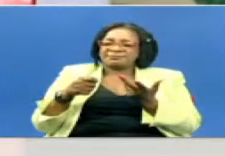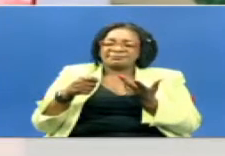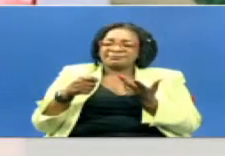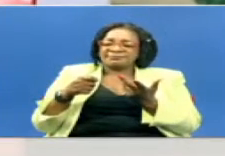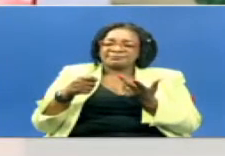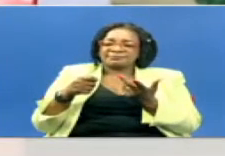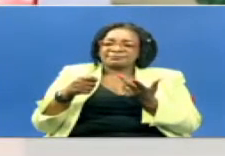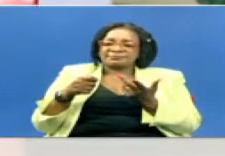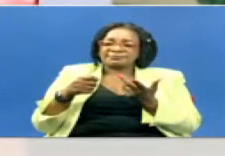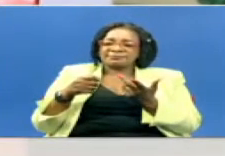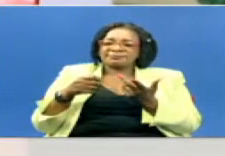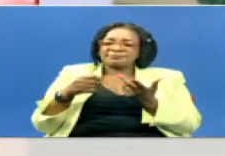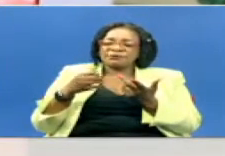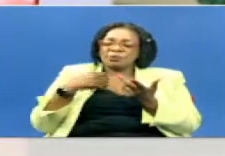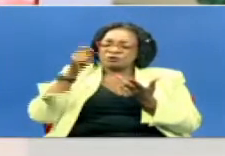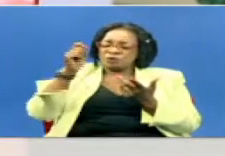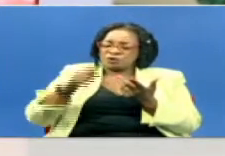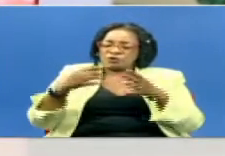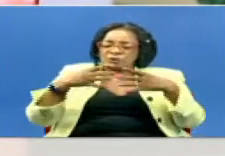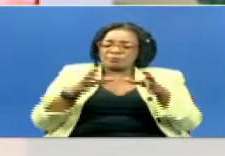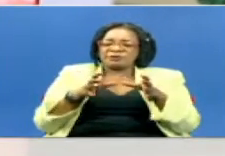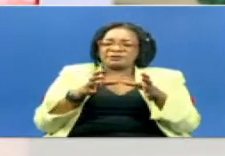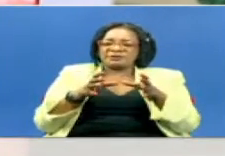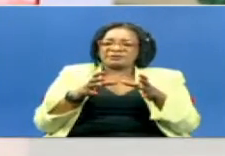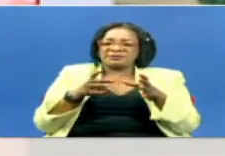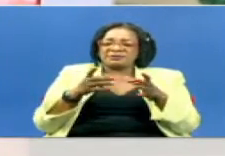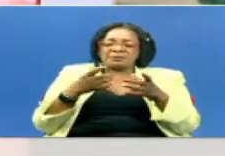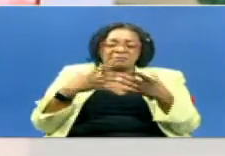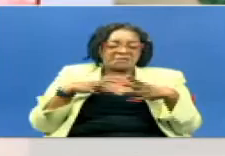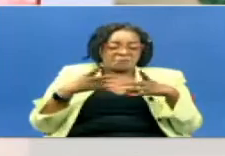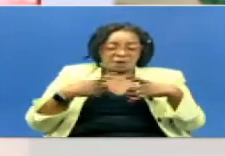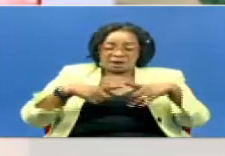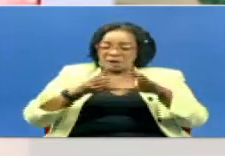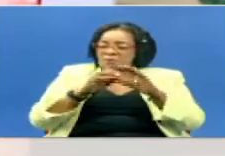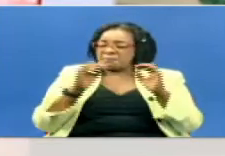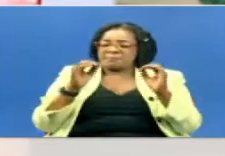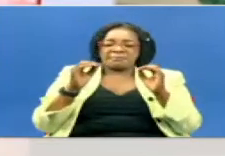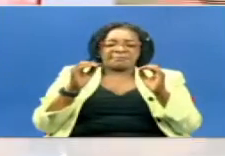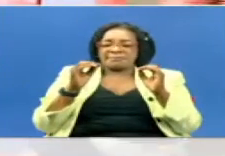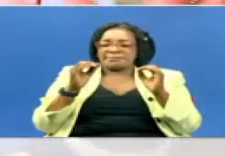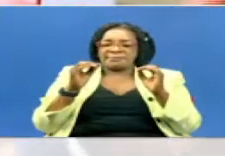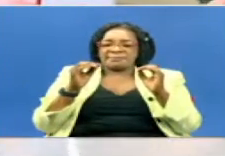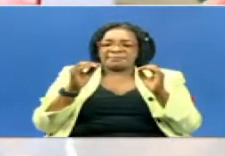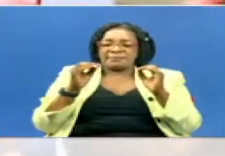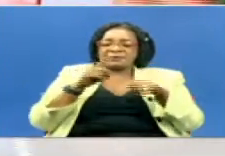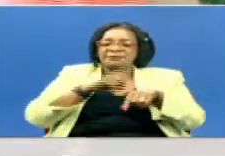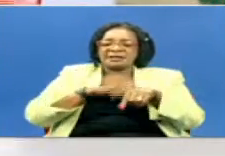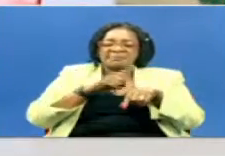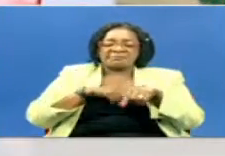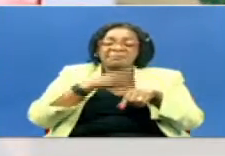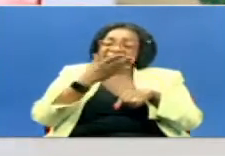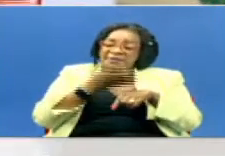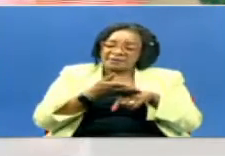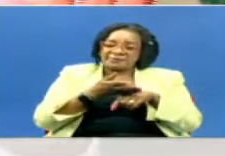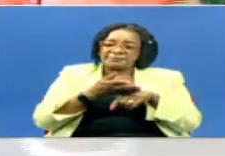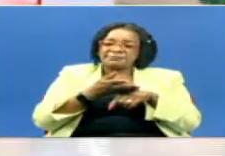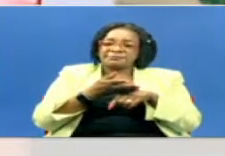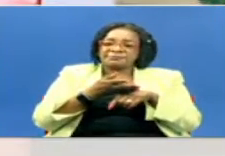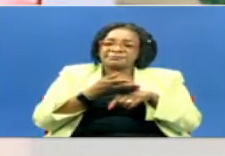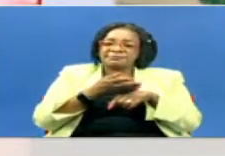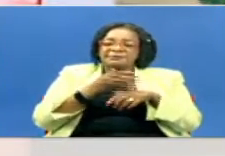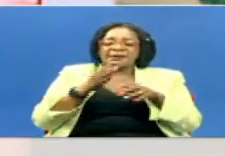wants to auction the community. But people will not allow him. So his time has been there. Happy